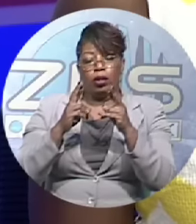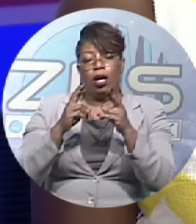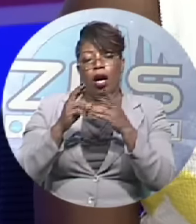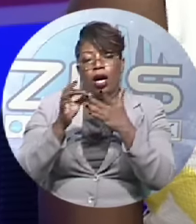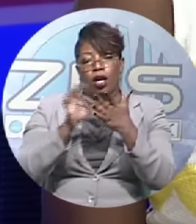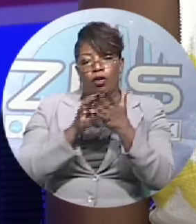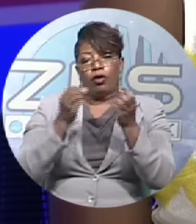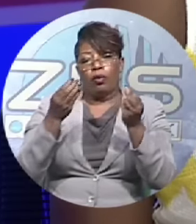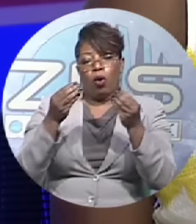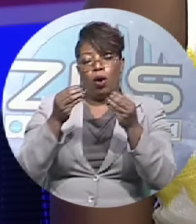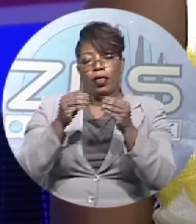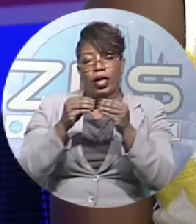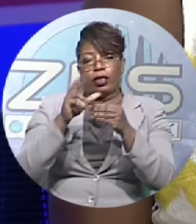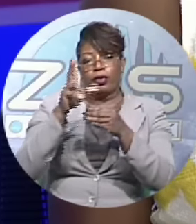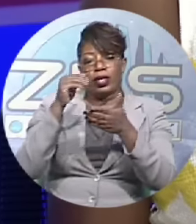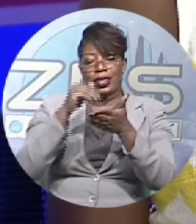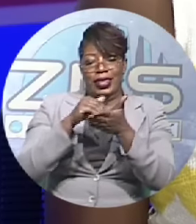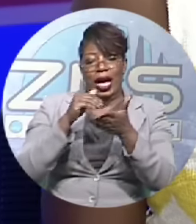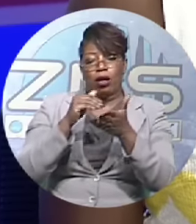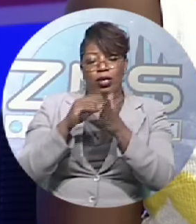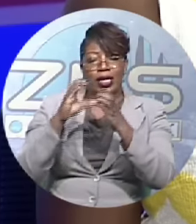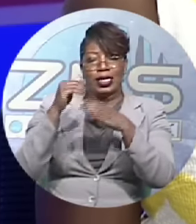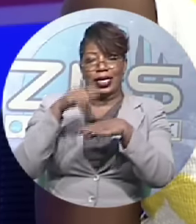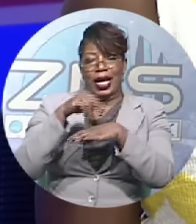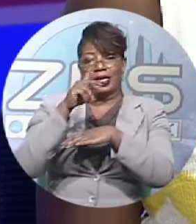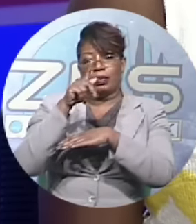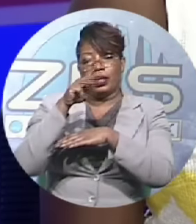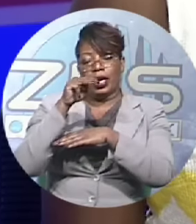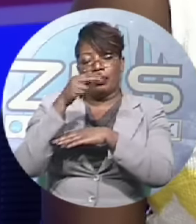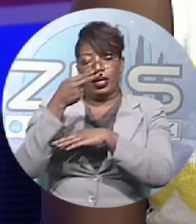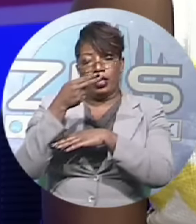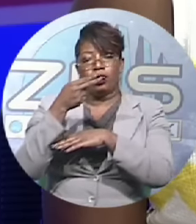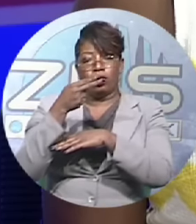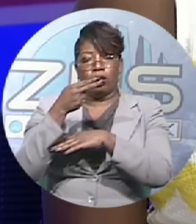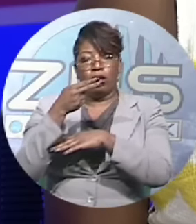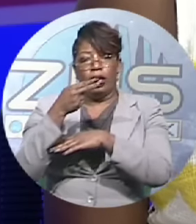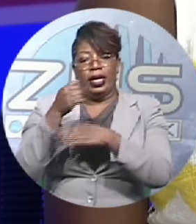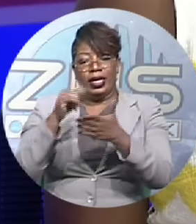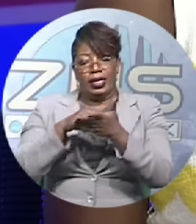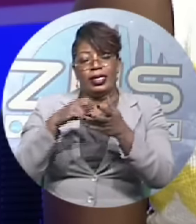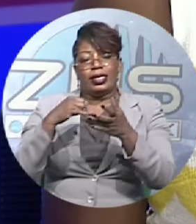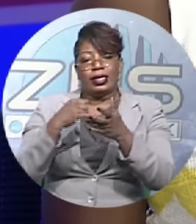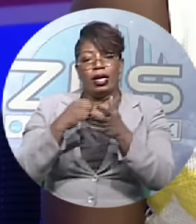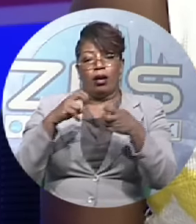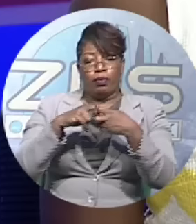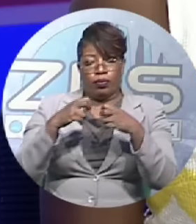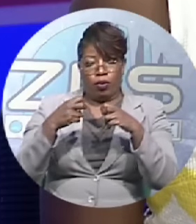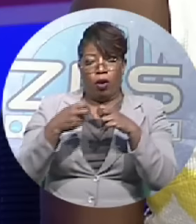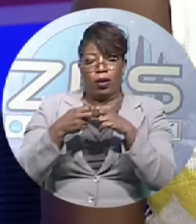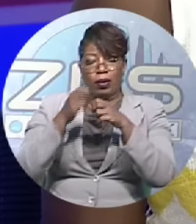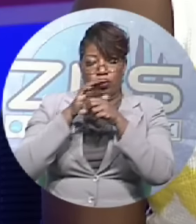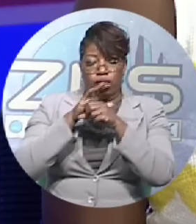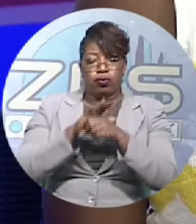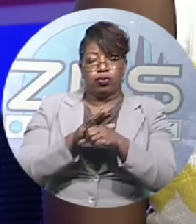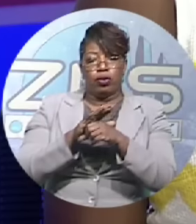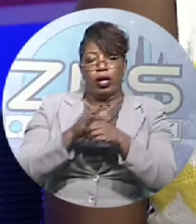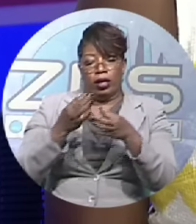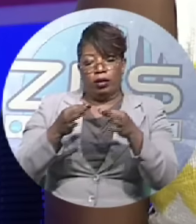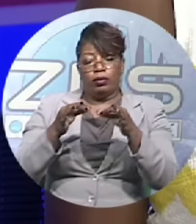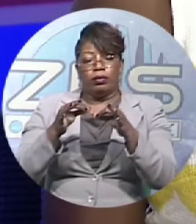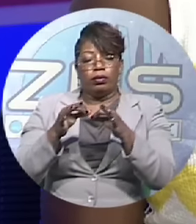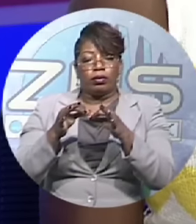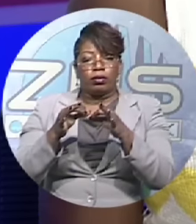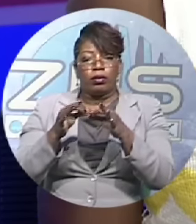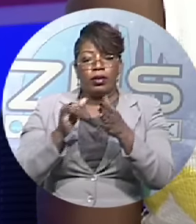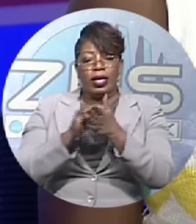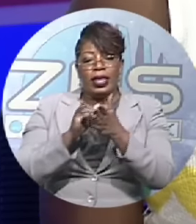more than 3,000 cases annually at Princess Margaret Hospital. It's a problem that's exasperating an already critical